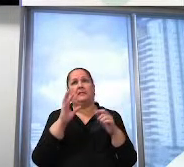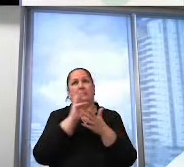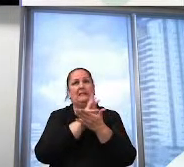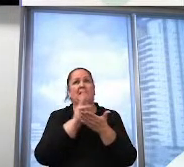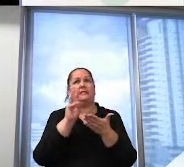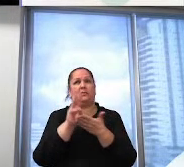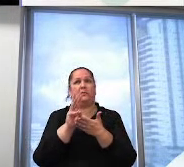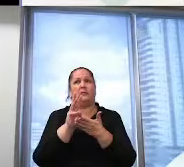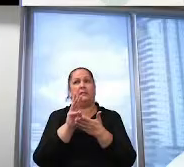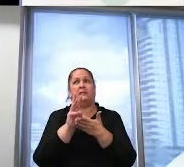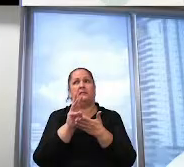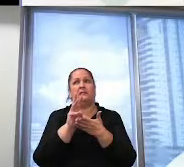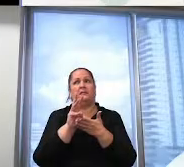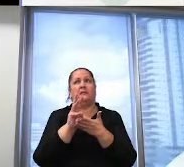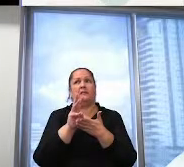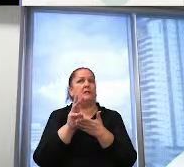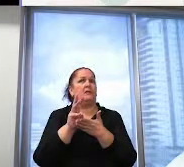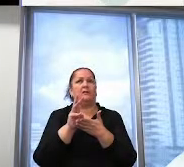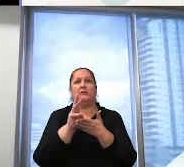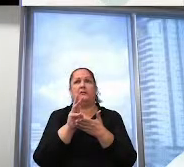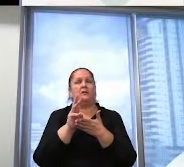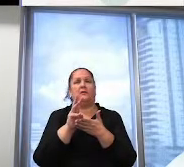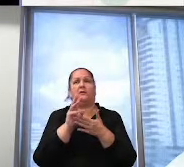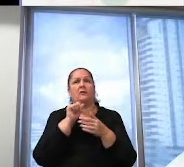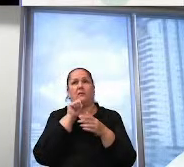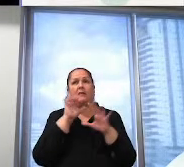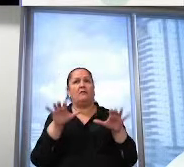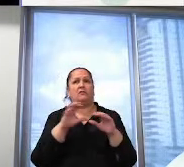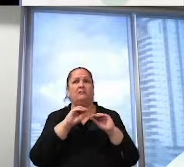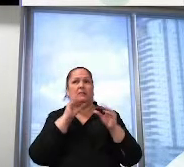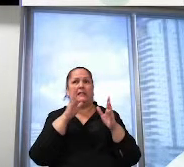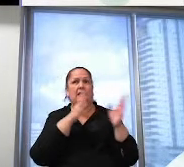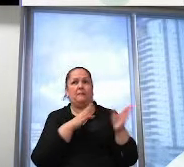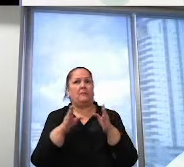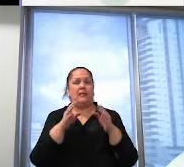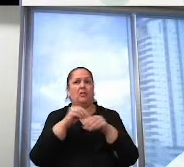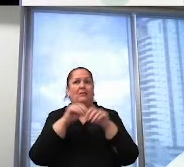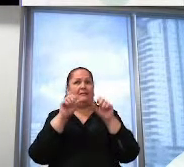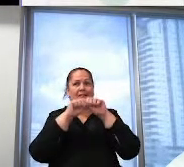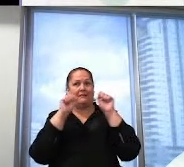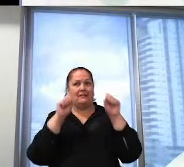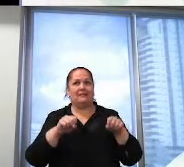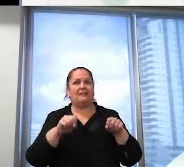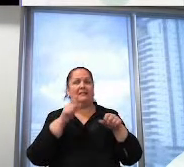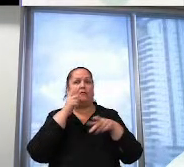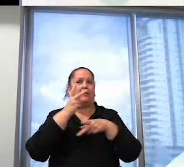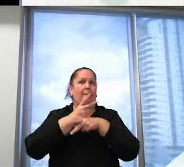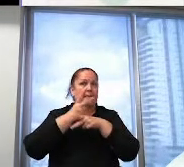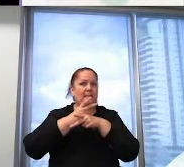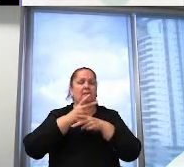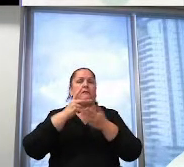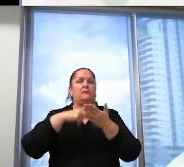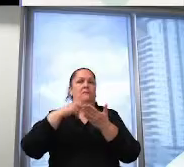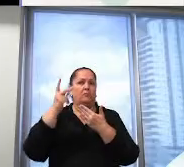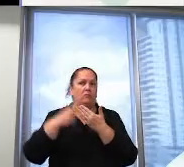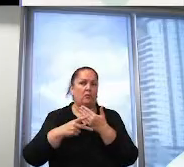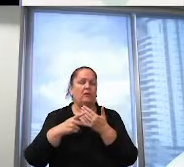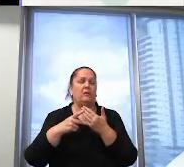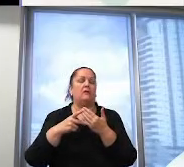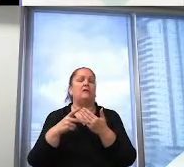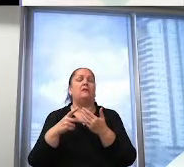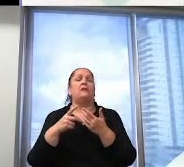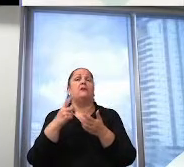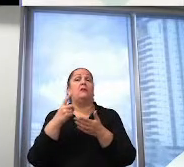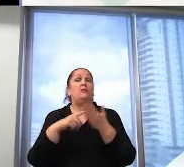approximately 6 weeks, we have not been executing on any planned work on the system under the maintenance program, under the